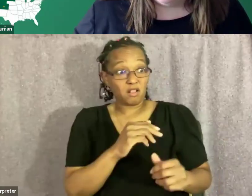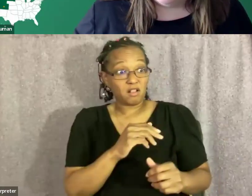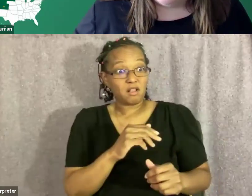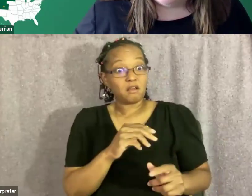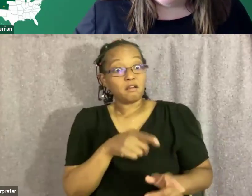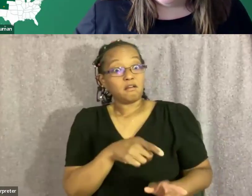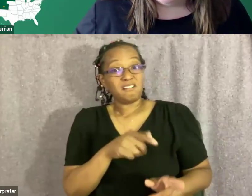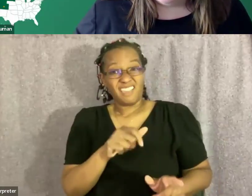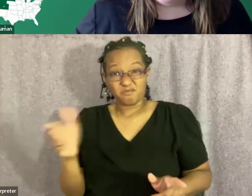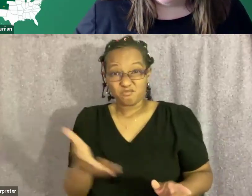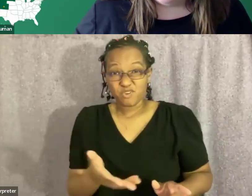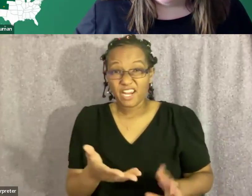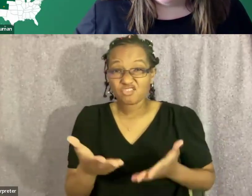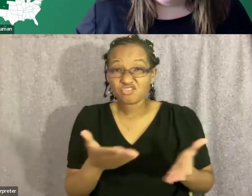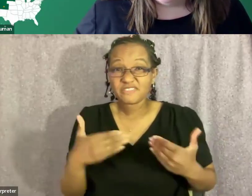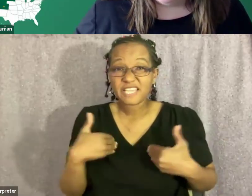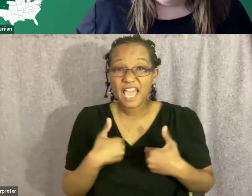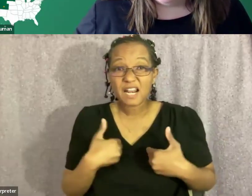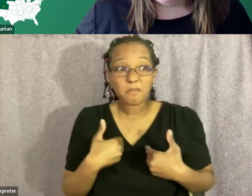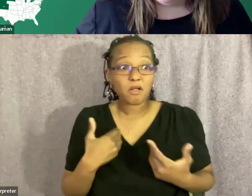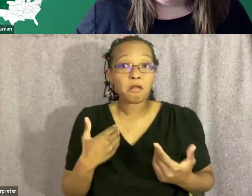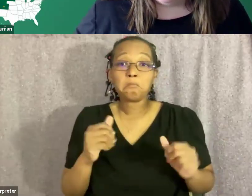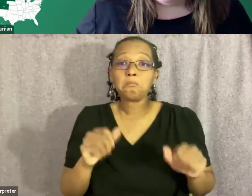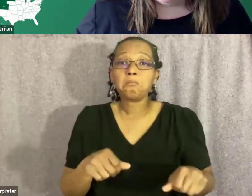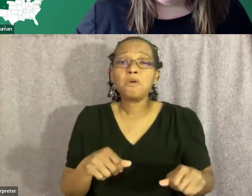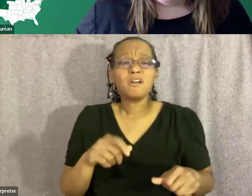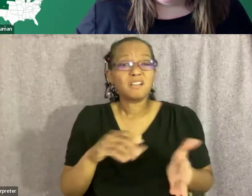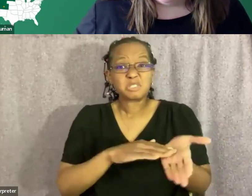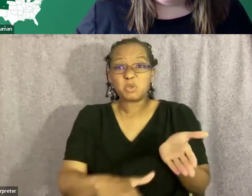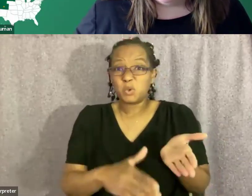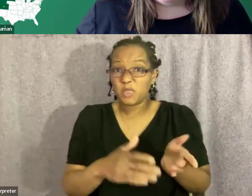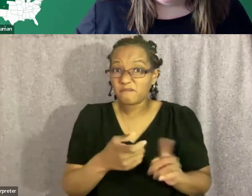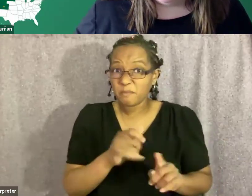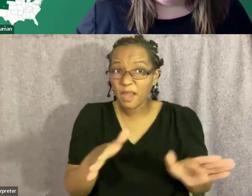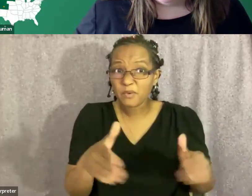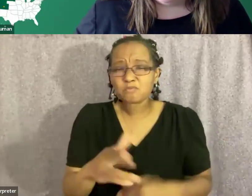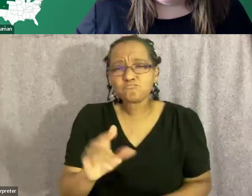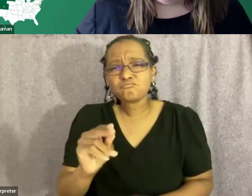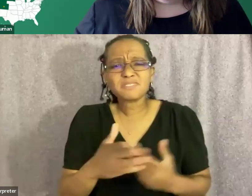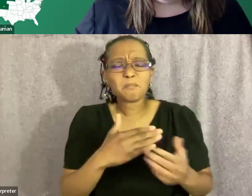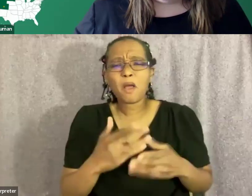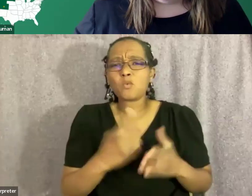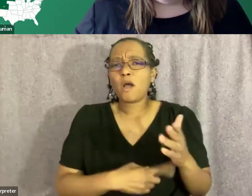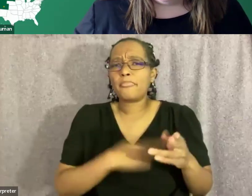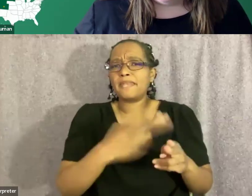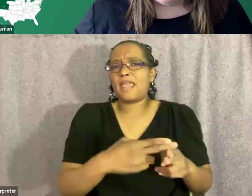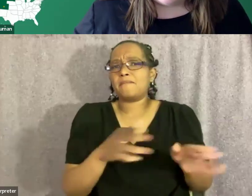service animal could be excluded. It doesn't really matter if you put a different name on it.